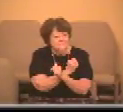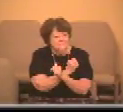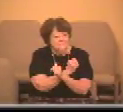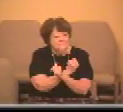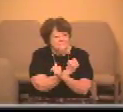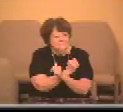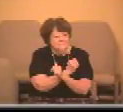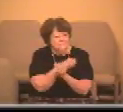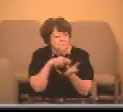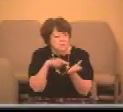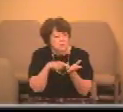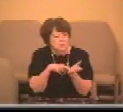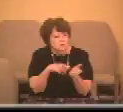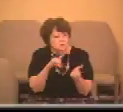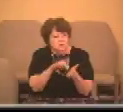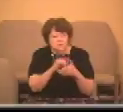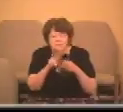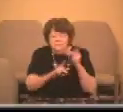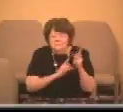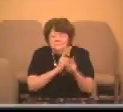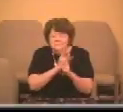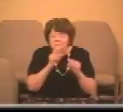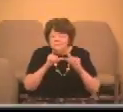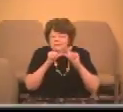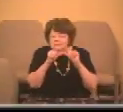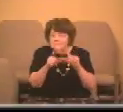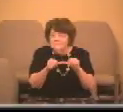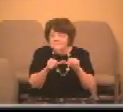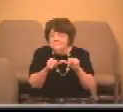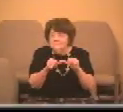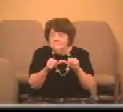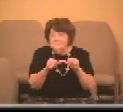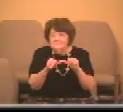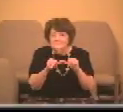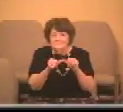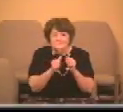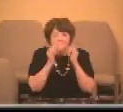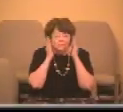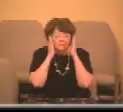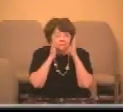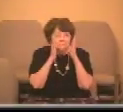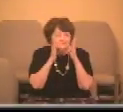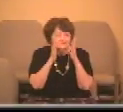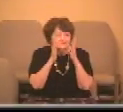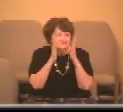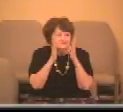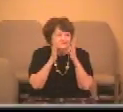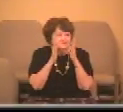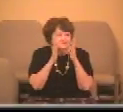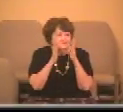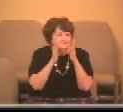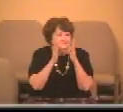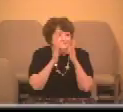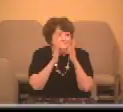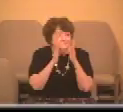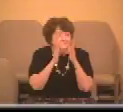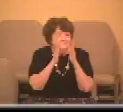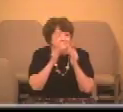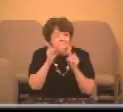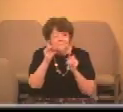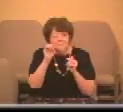exhibit that kind of perseverance. A focus, a dogged